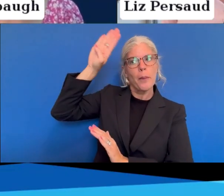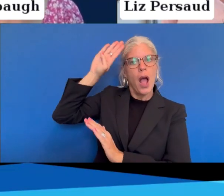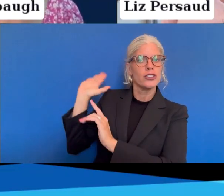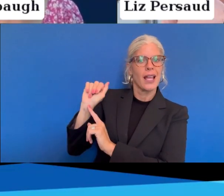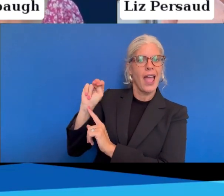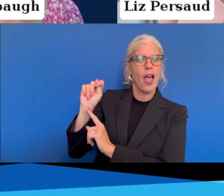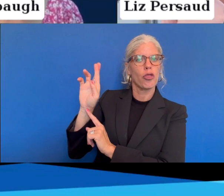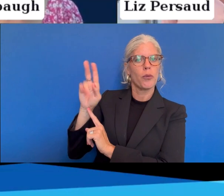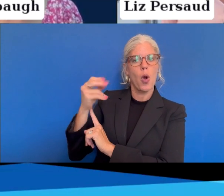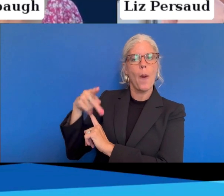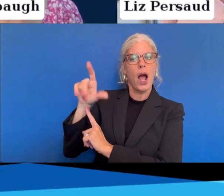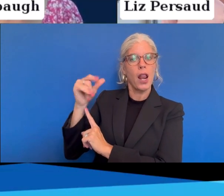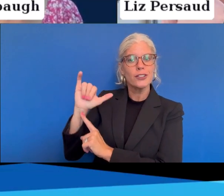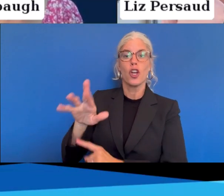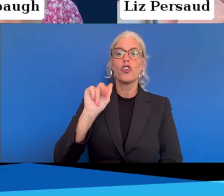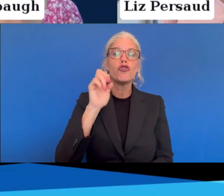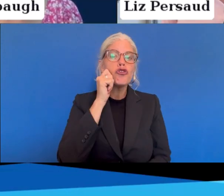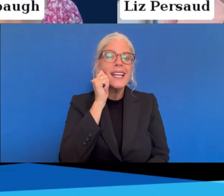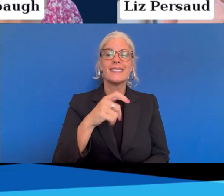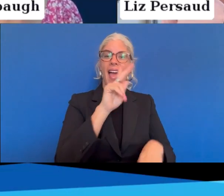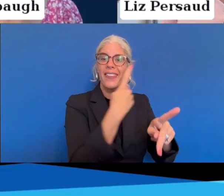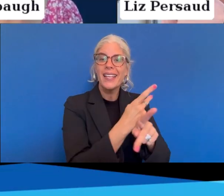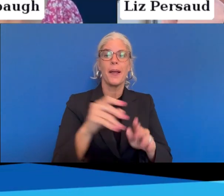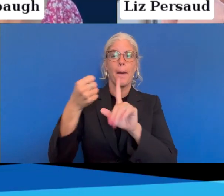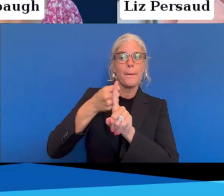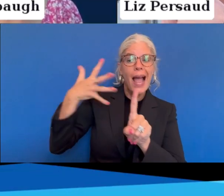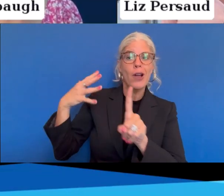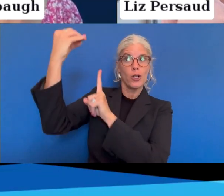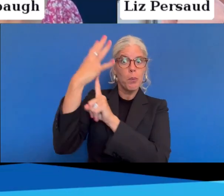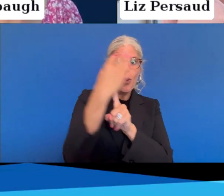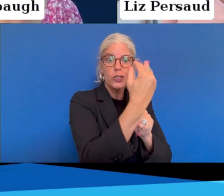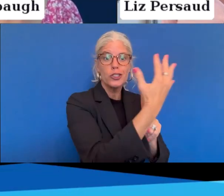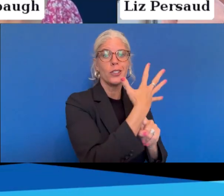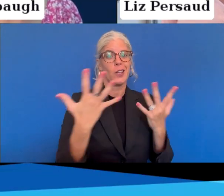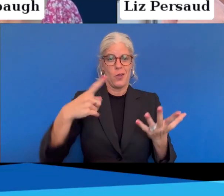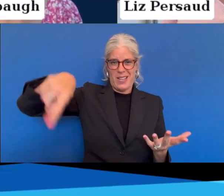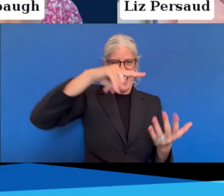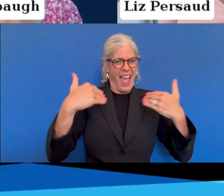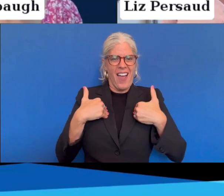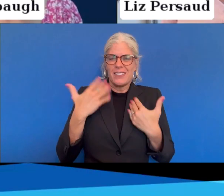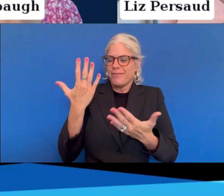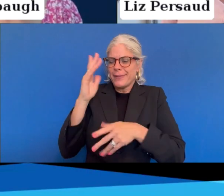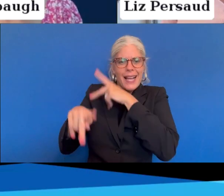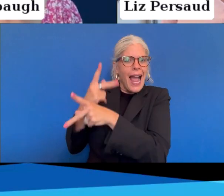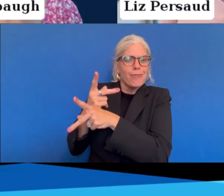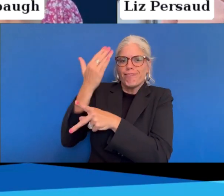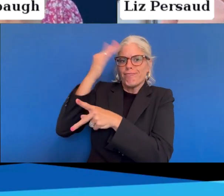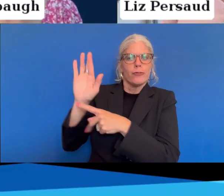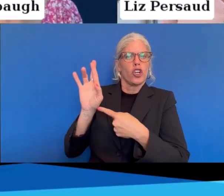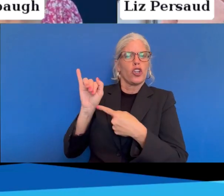of our anthology, our race, ethnicity, our background, our exposures. So we all have